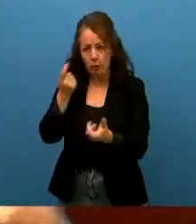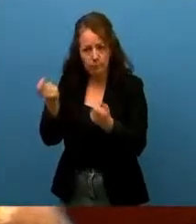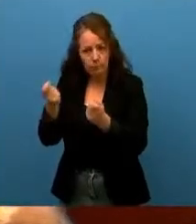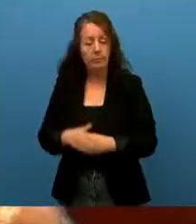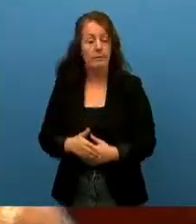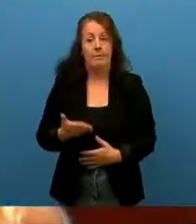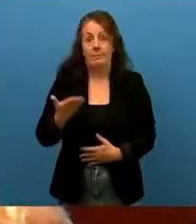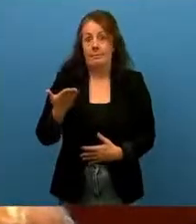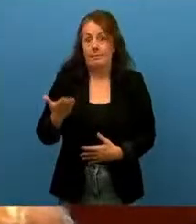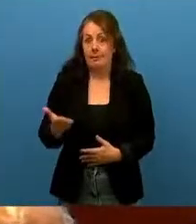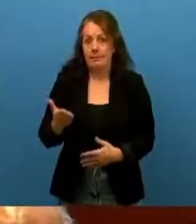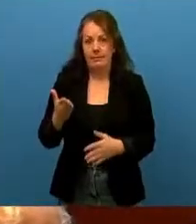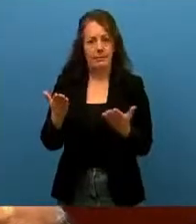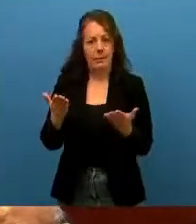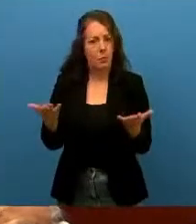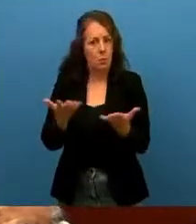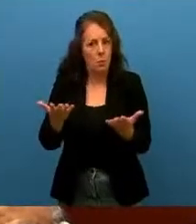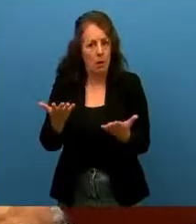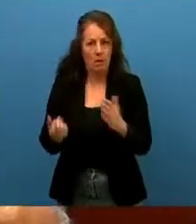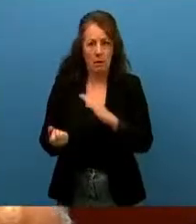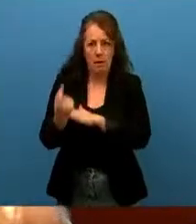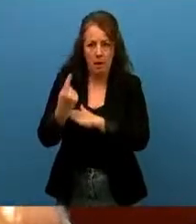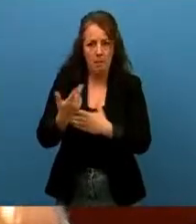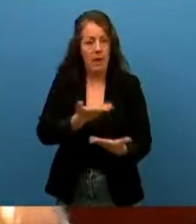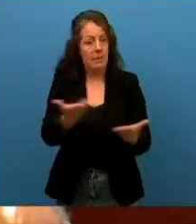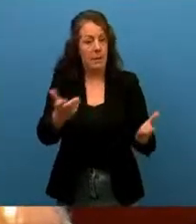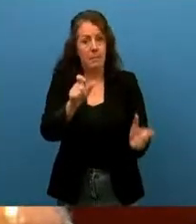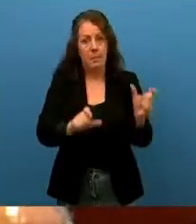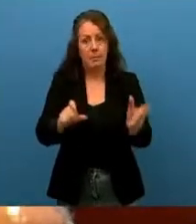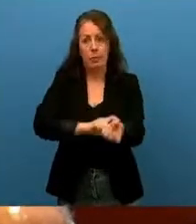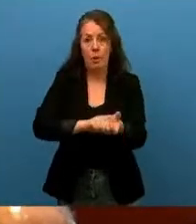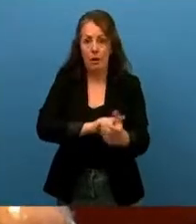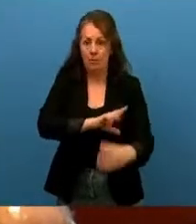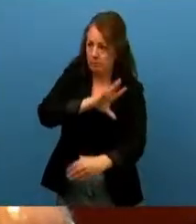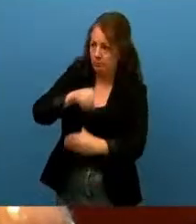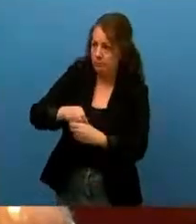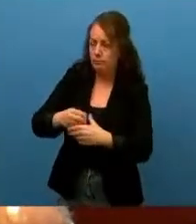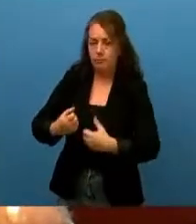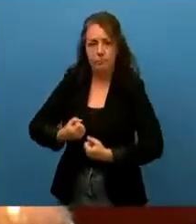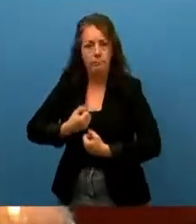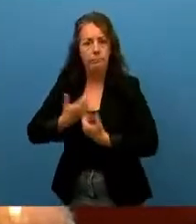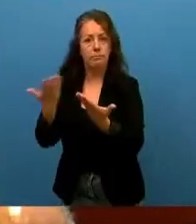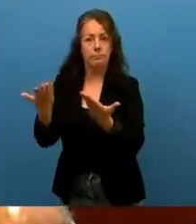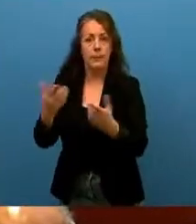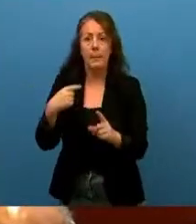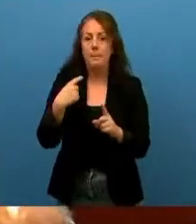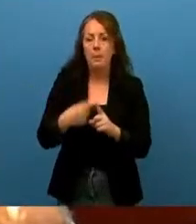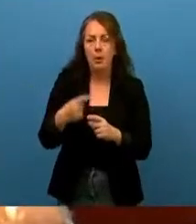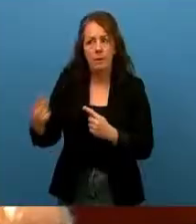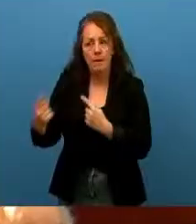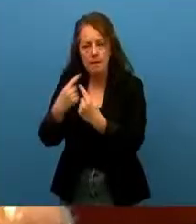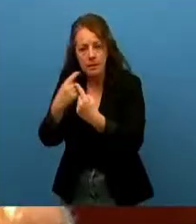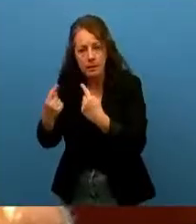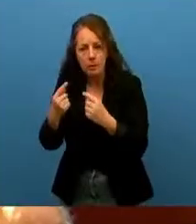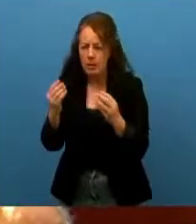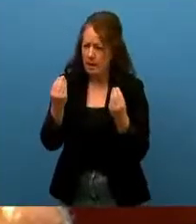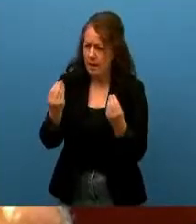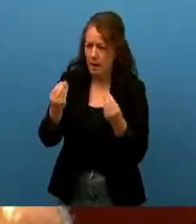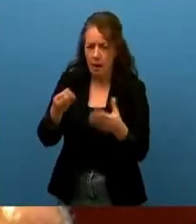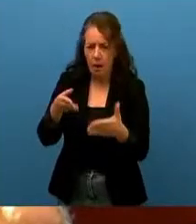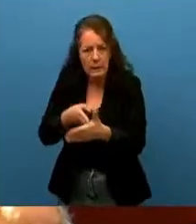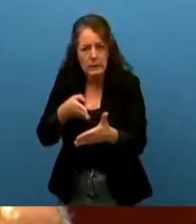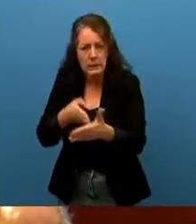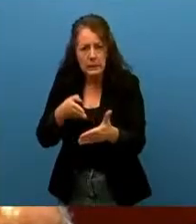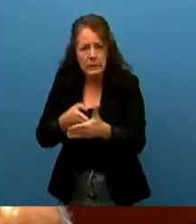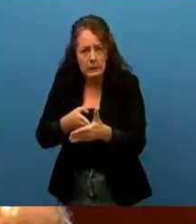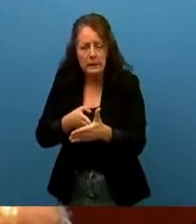their full and meaningful participation in the United Nations. As noted by my colleague from Canada, a key focus of